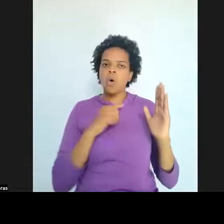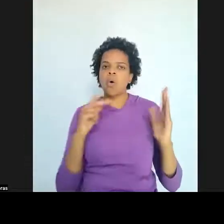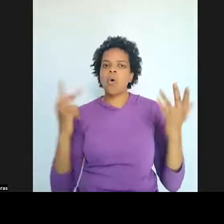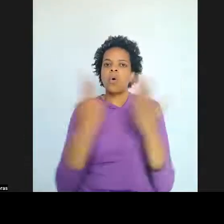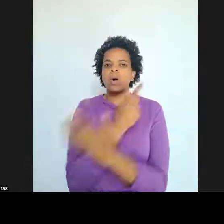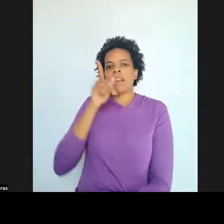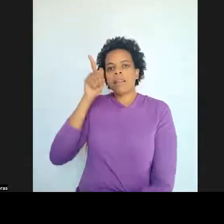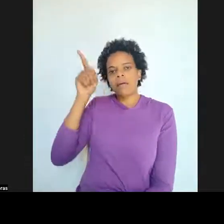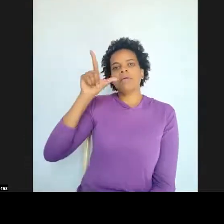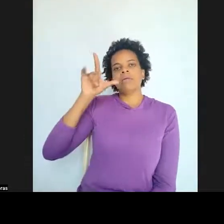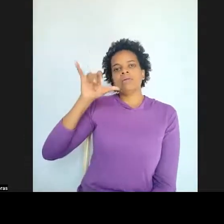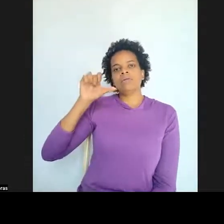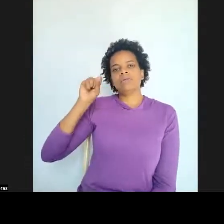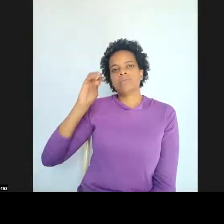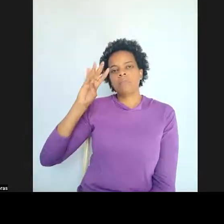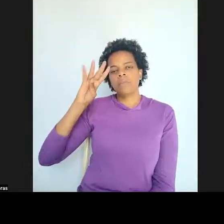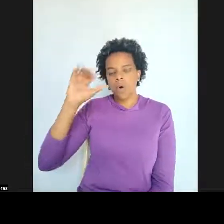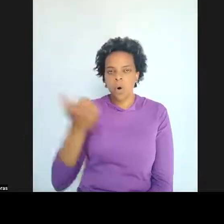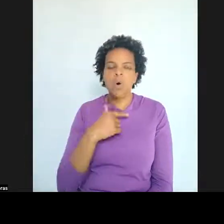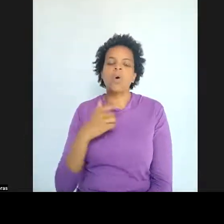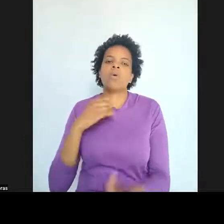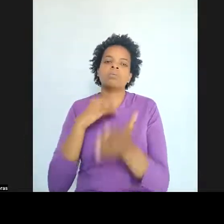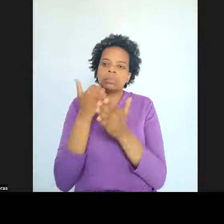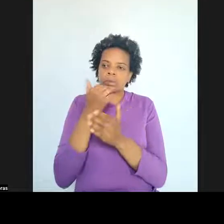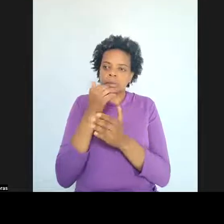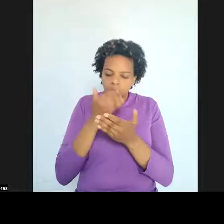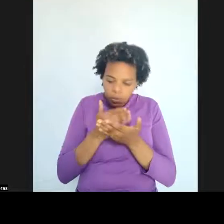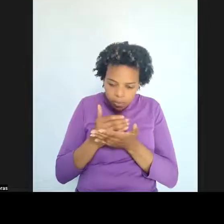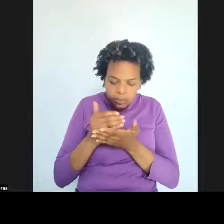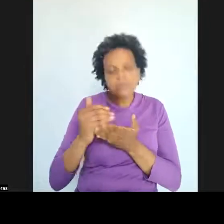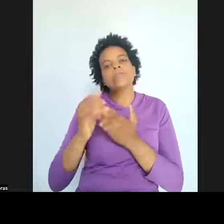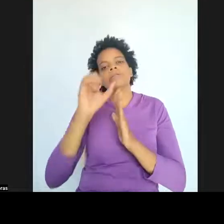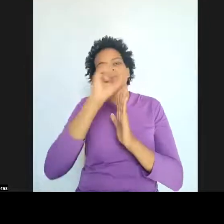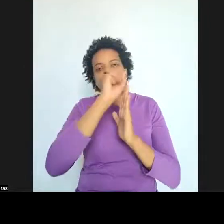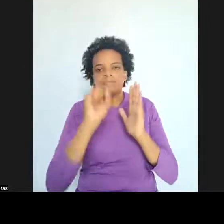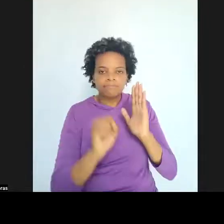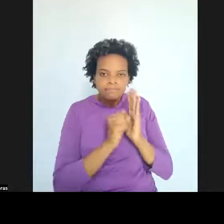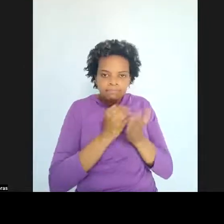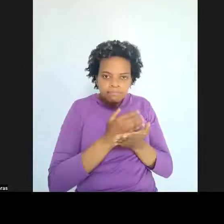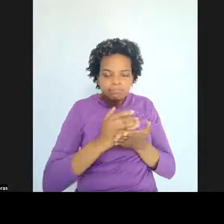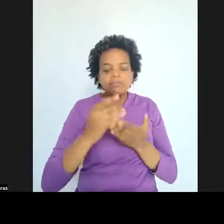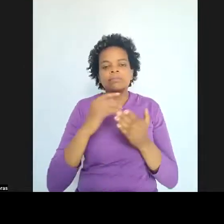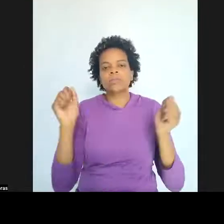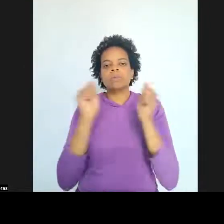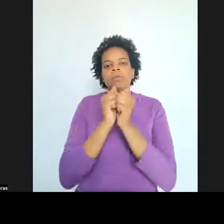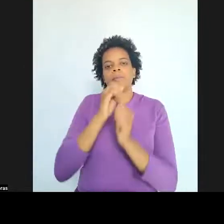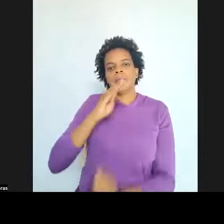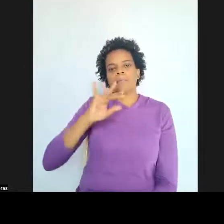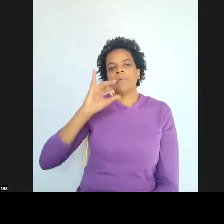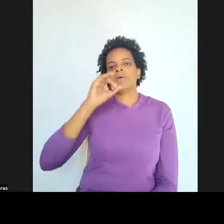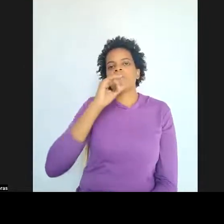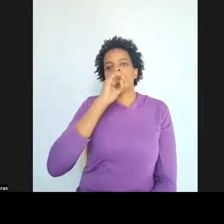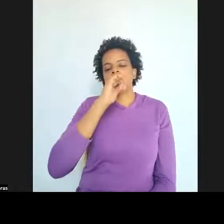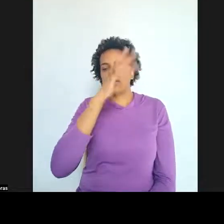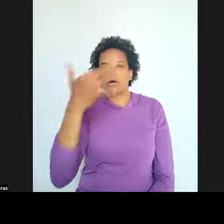humanity, what's happening now in Lisbon, this decade beginning right now, and the role of the Biomar Network together with